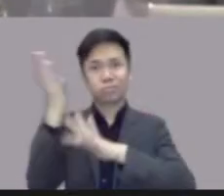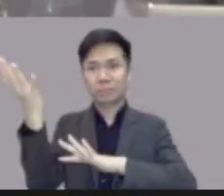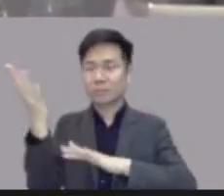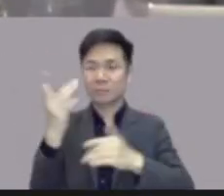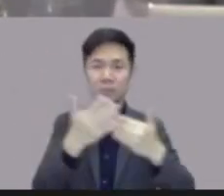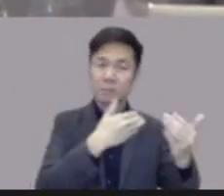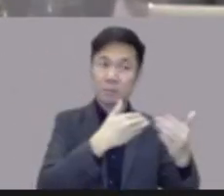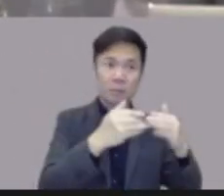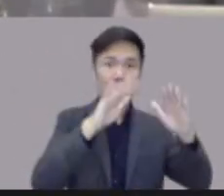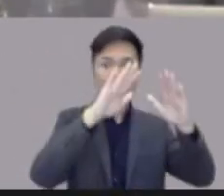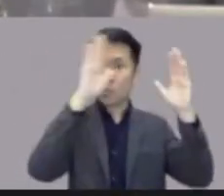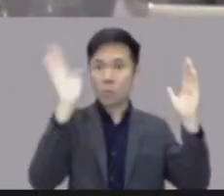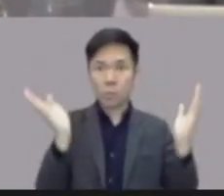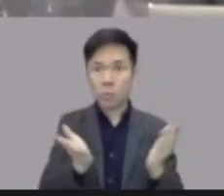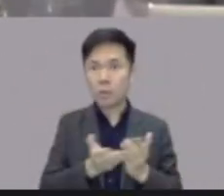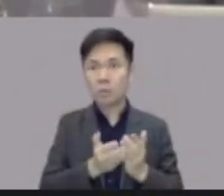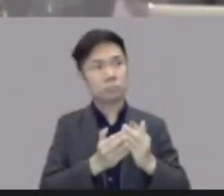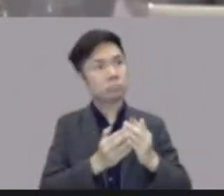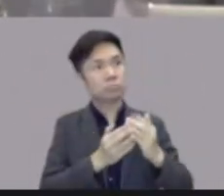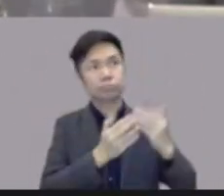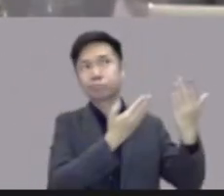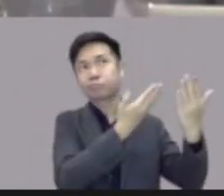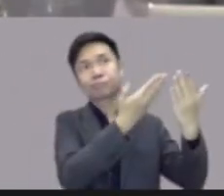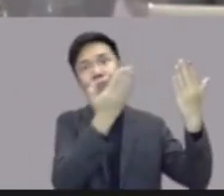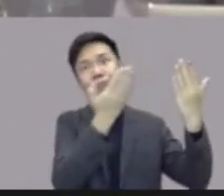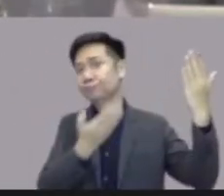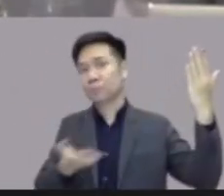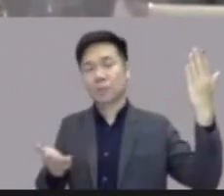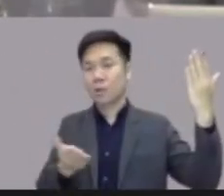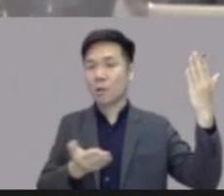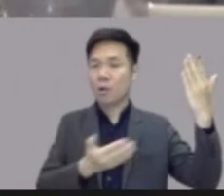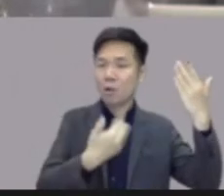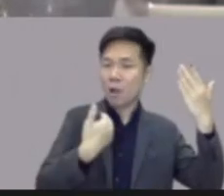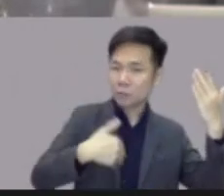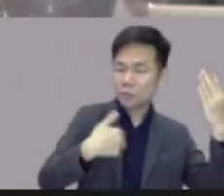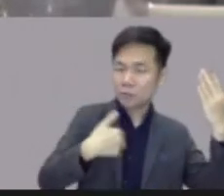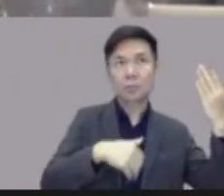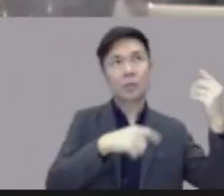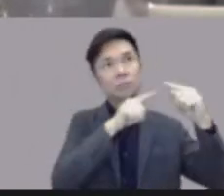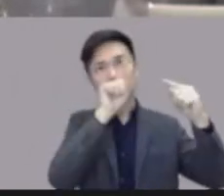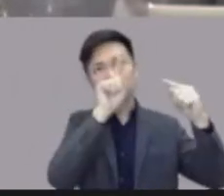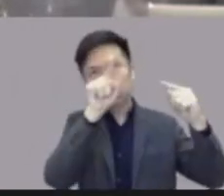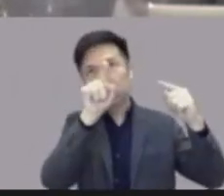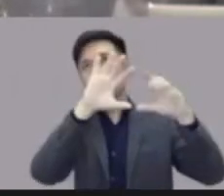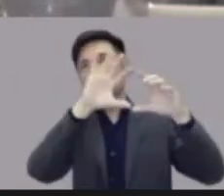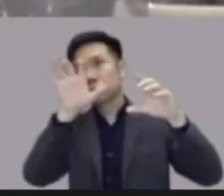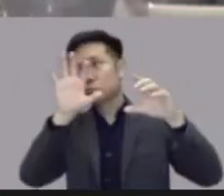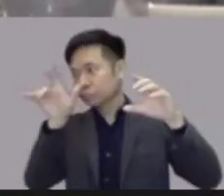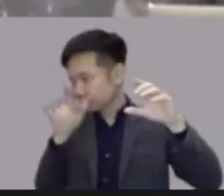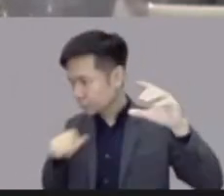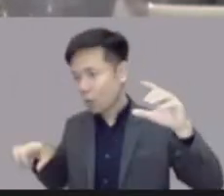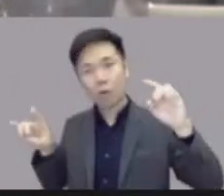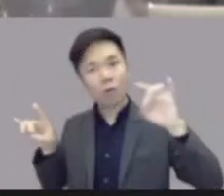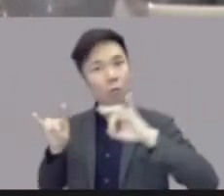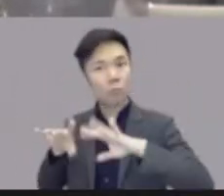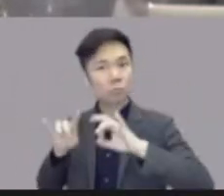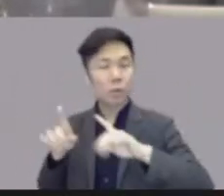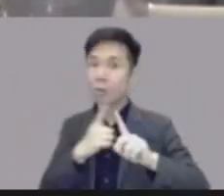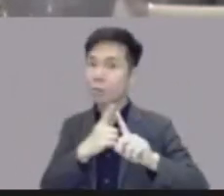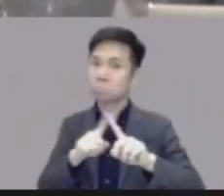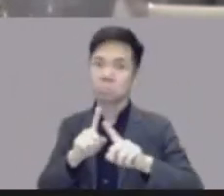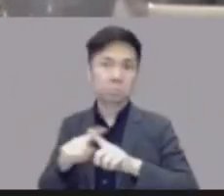csos all along have been asking for strong social and environmental safeguards in these projects